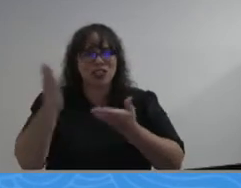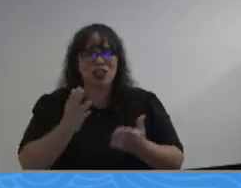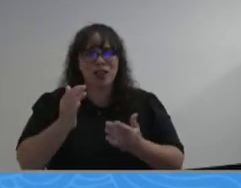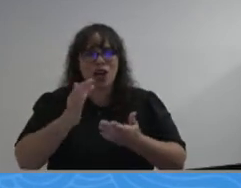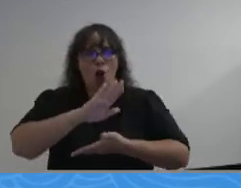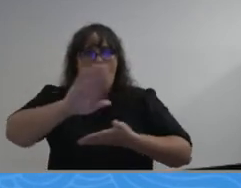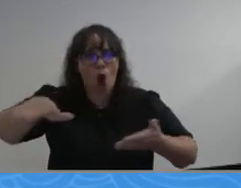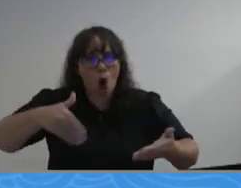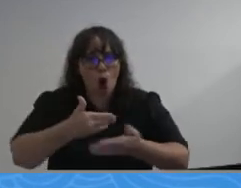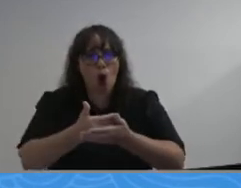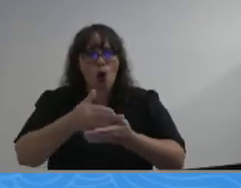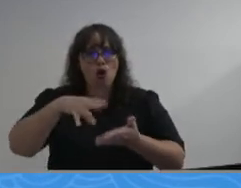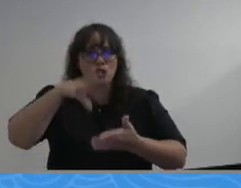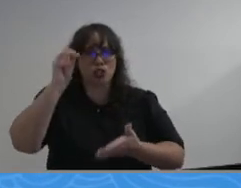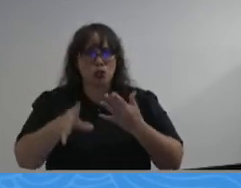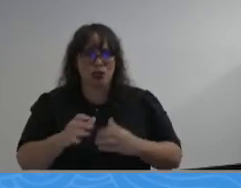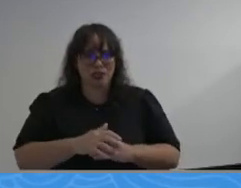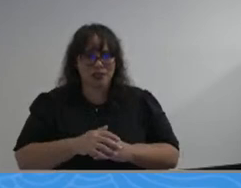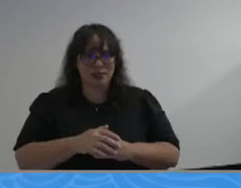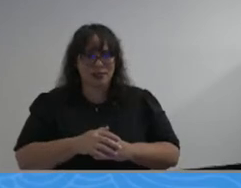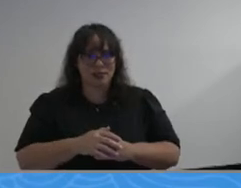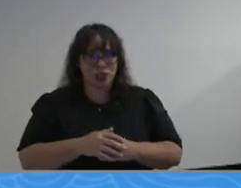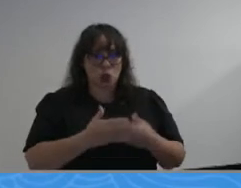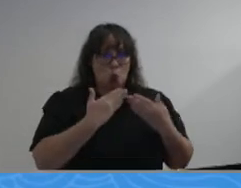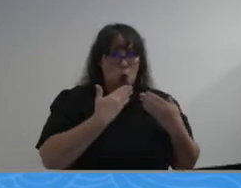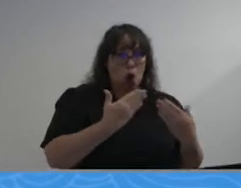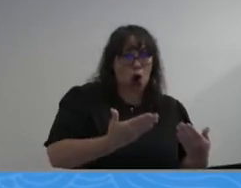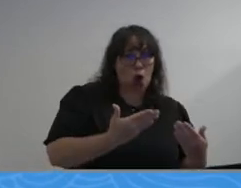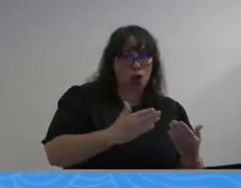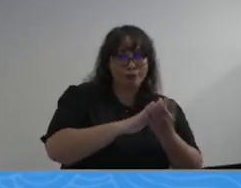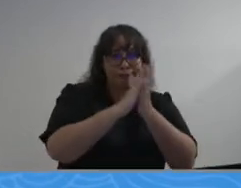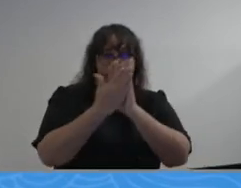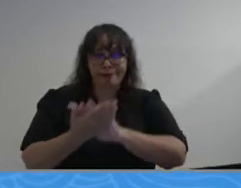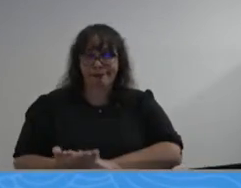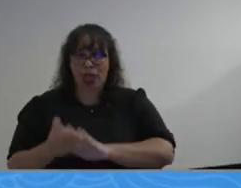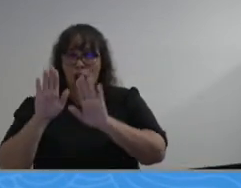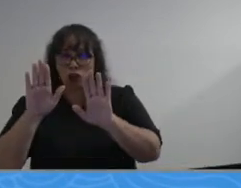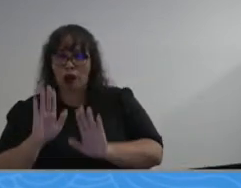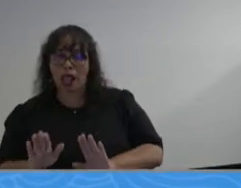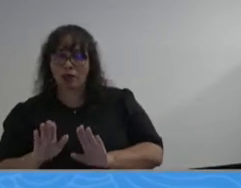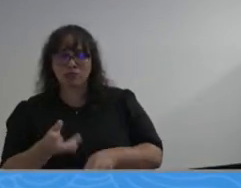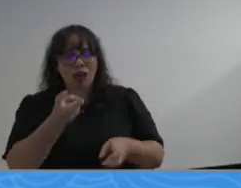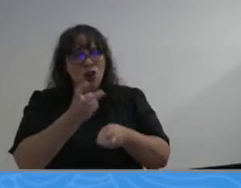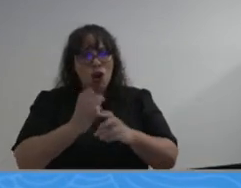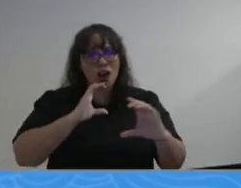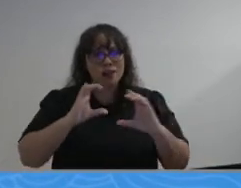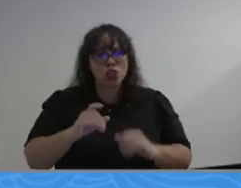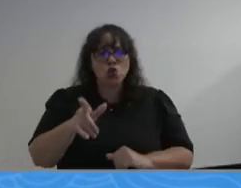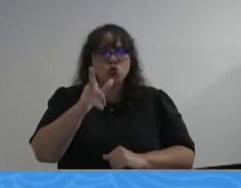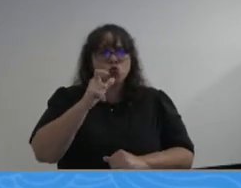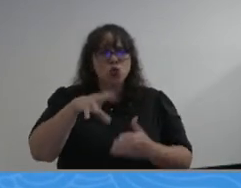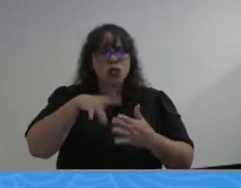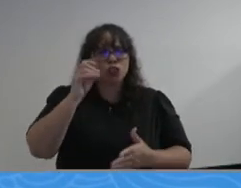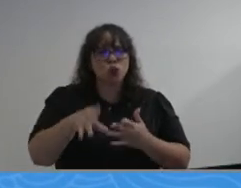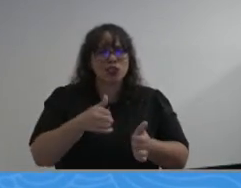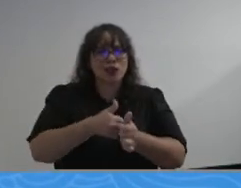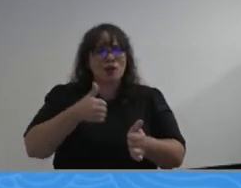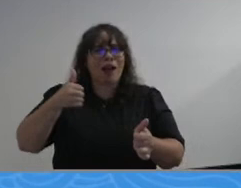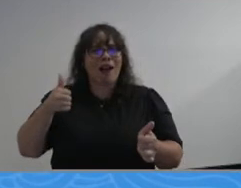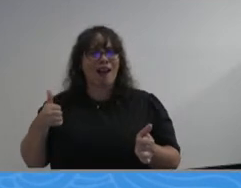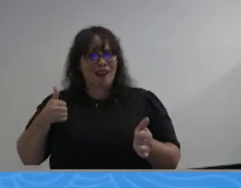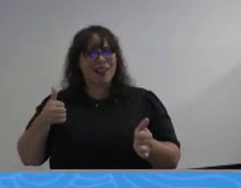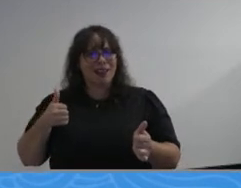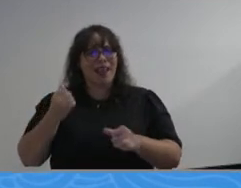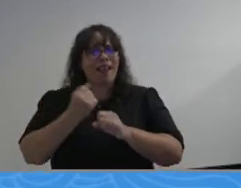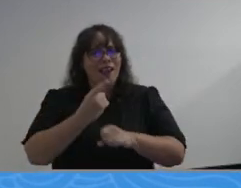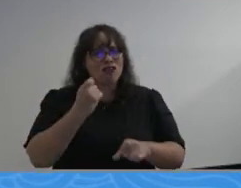of your students. And part of what going from good to great means is that we have to have hard conversations about who are the students that we're leaving behind every